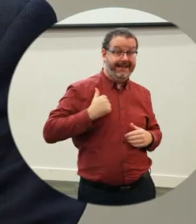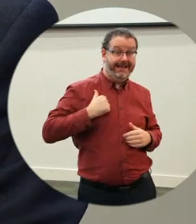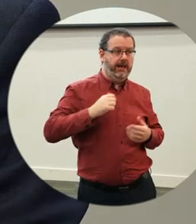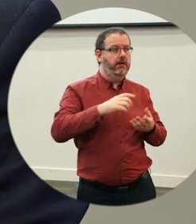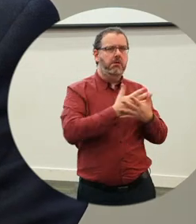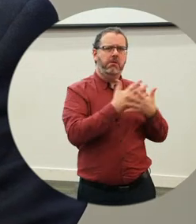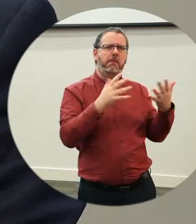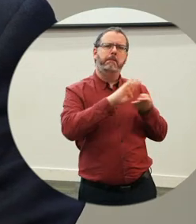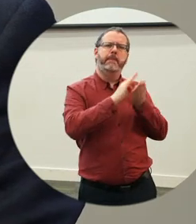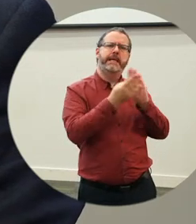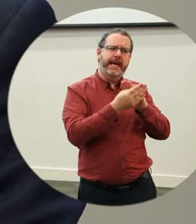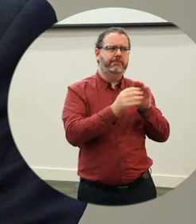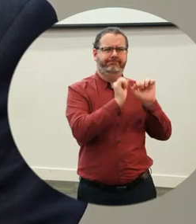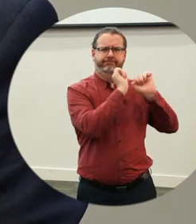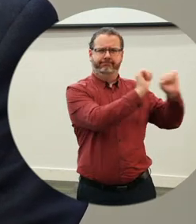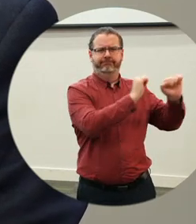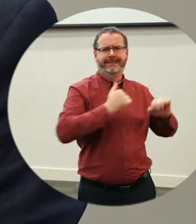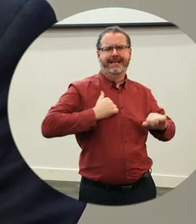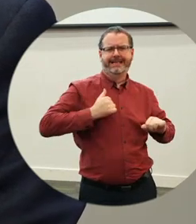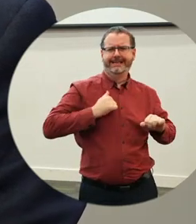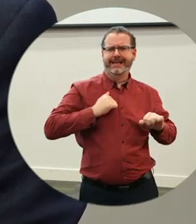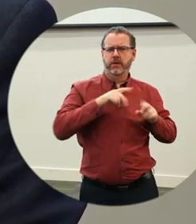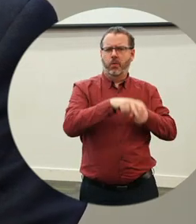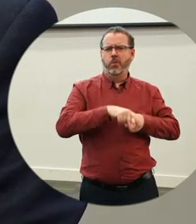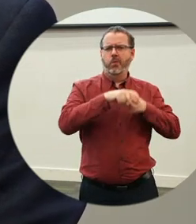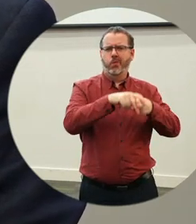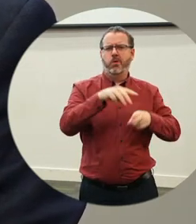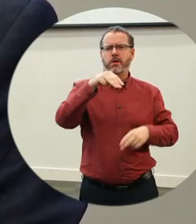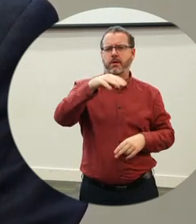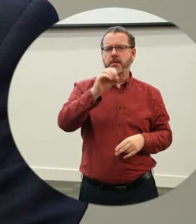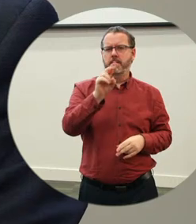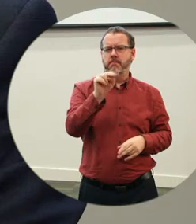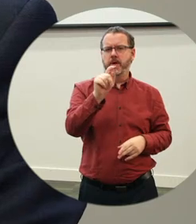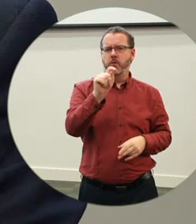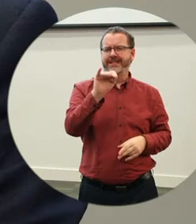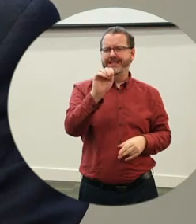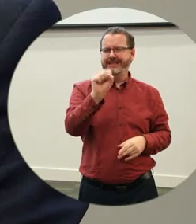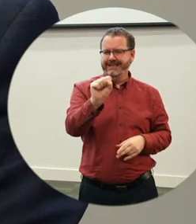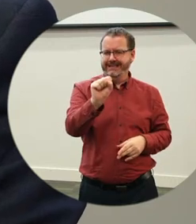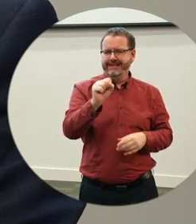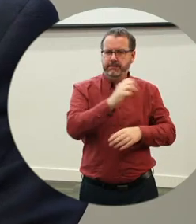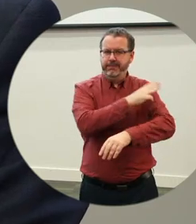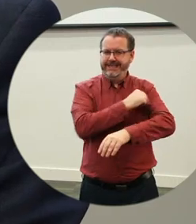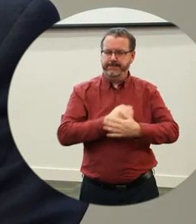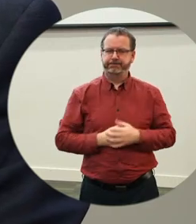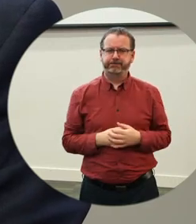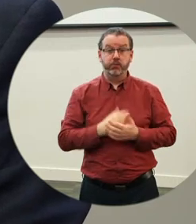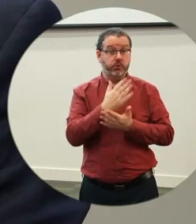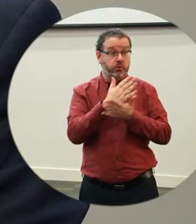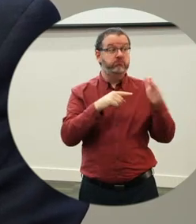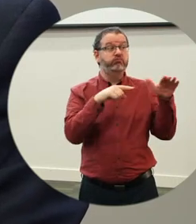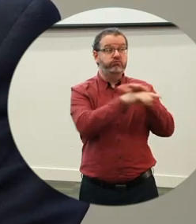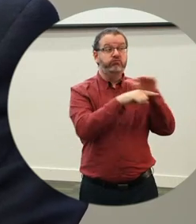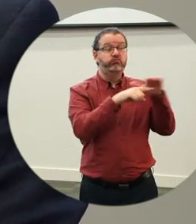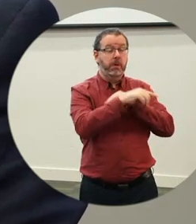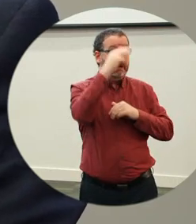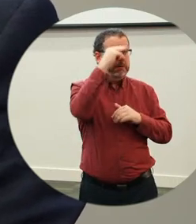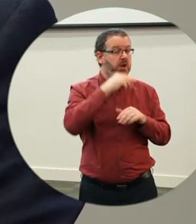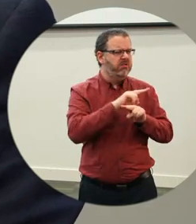Mounties. Some of them went to America, not too many went to the United States. Canada, Australia, New